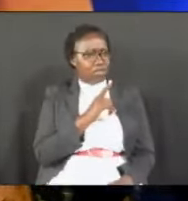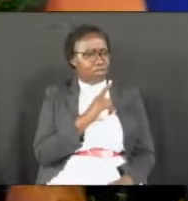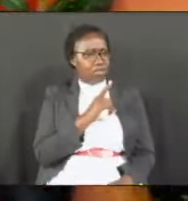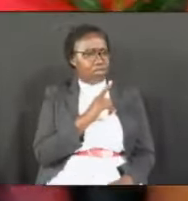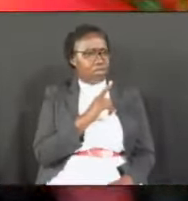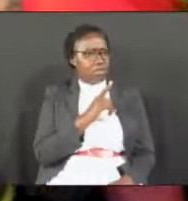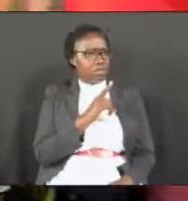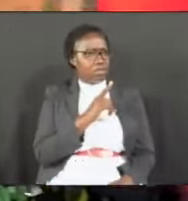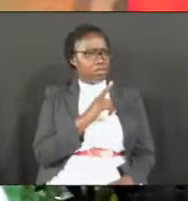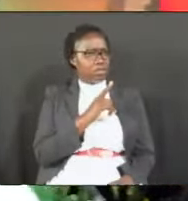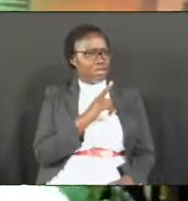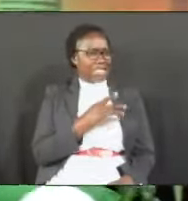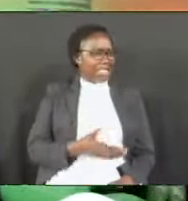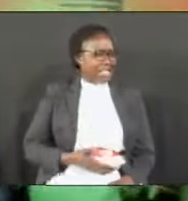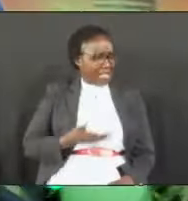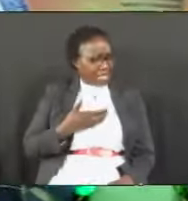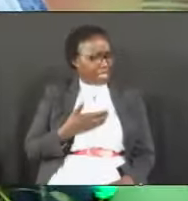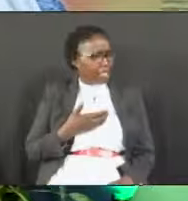anger,